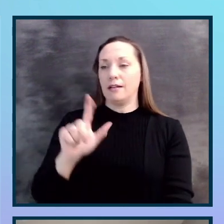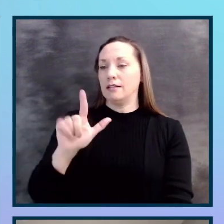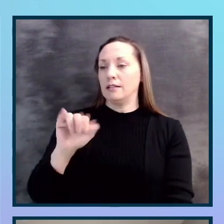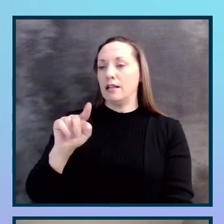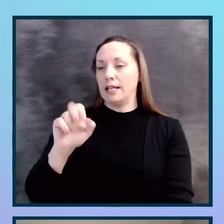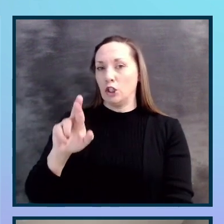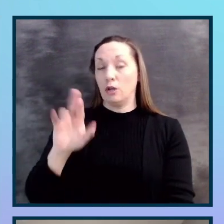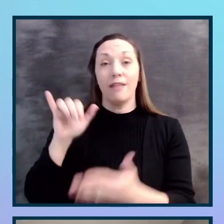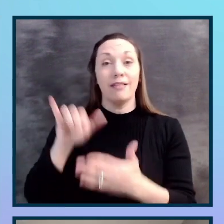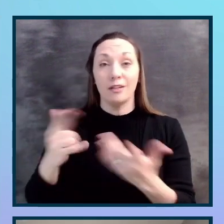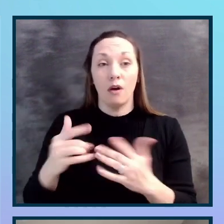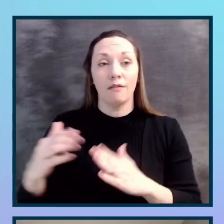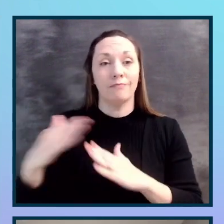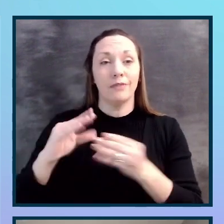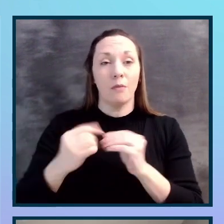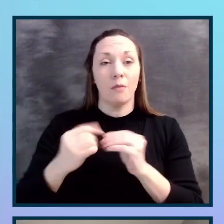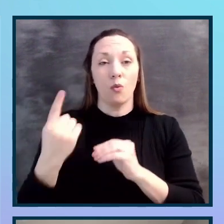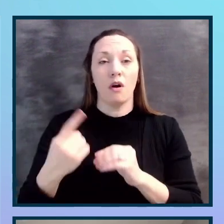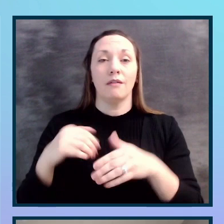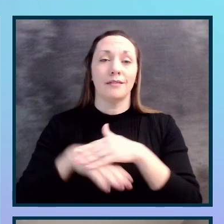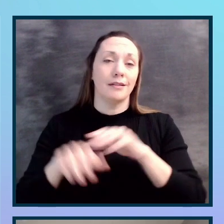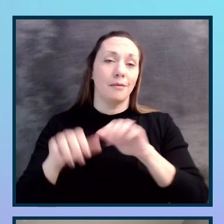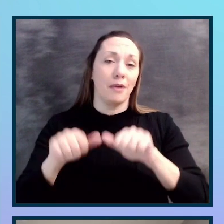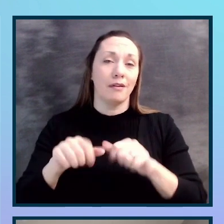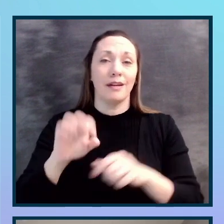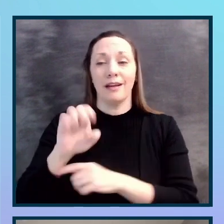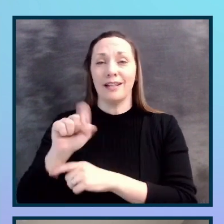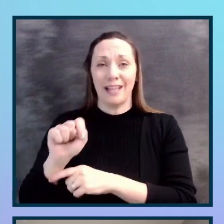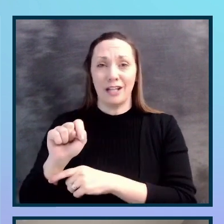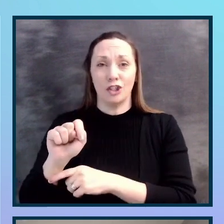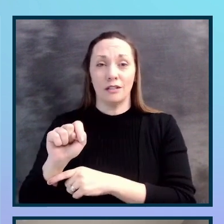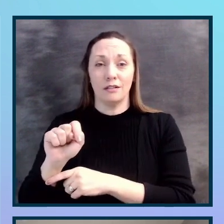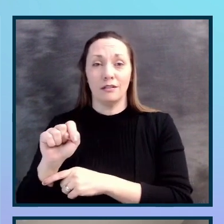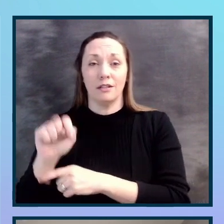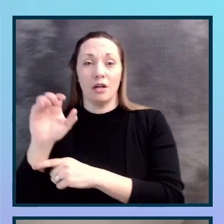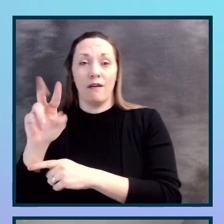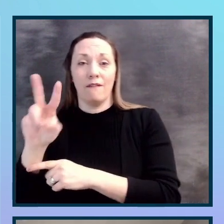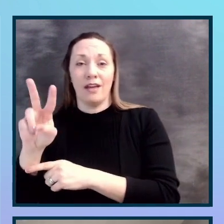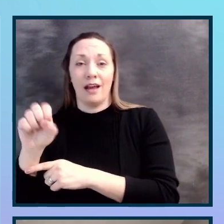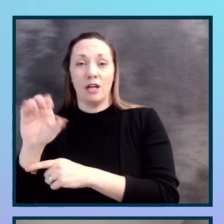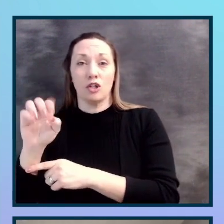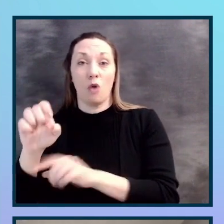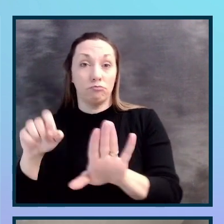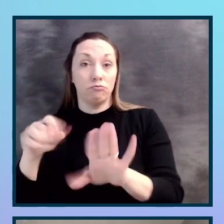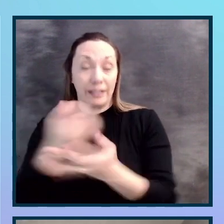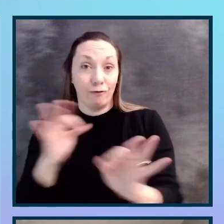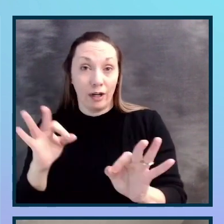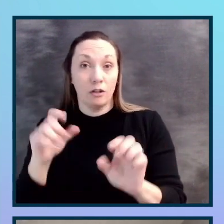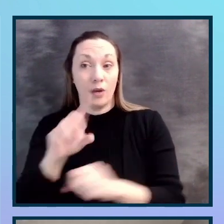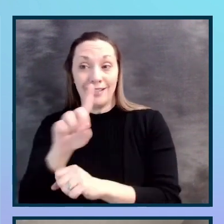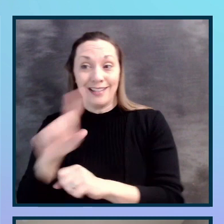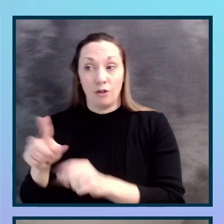Axe-linter is the #1 accessibility extension for VS Code, and it is free. It's 100% free, and you are able to just download it directly from